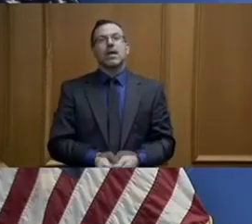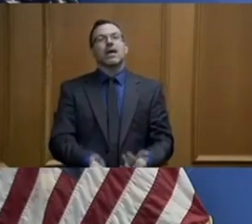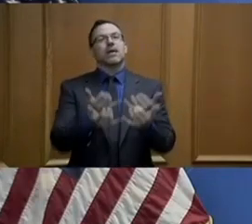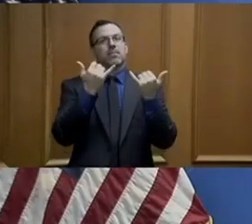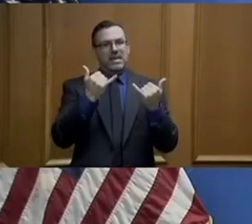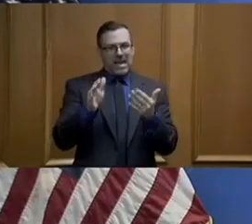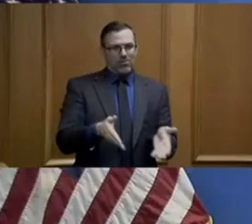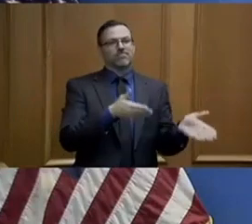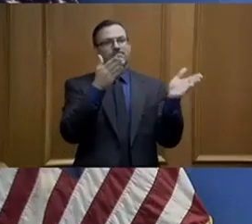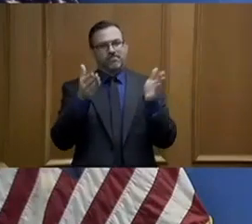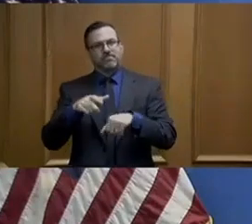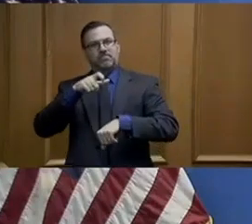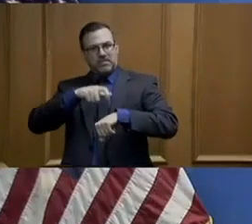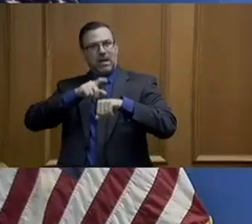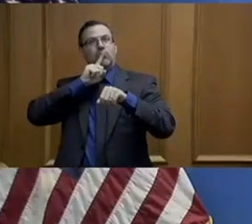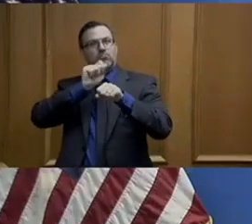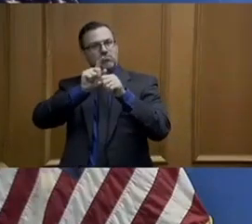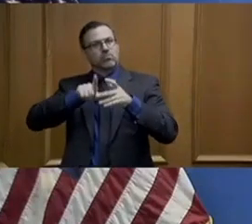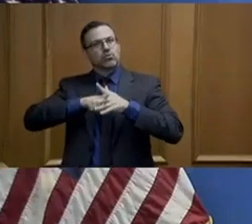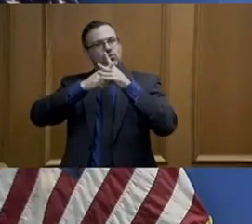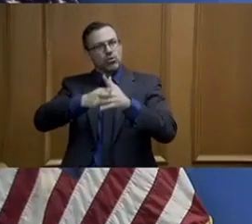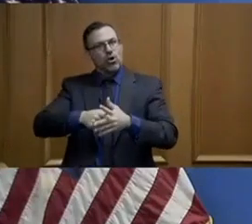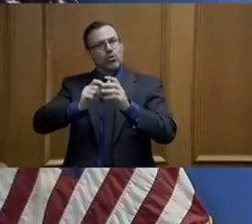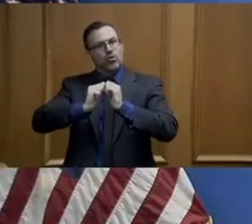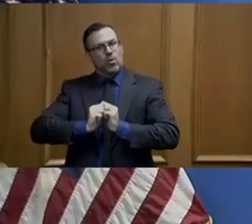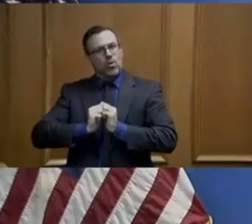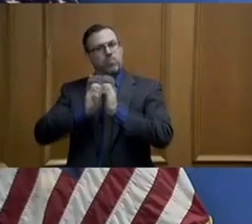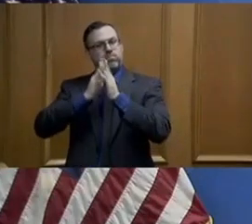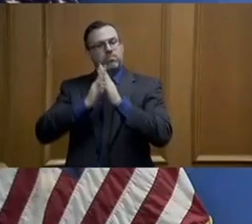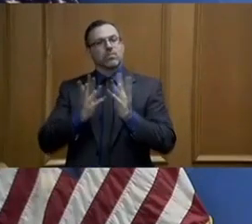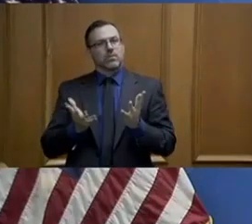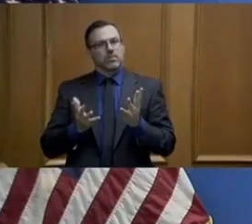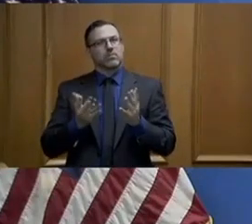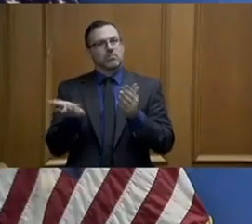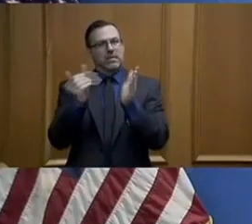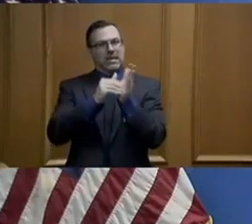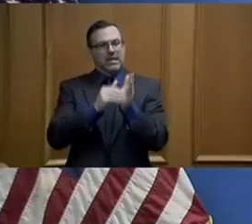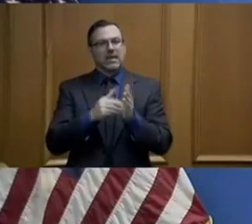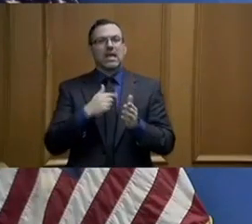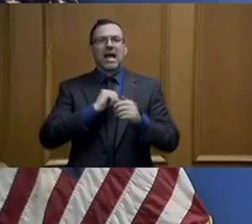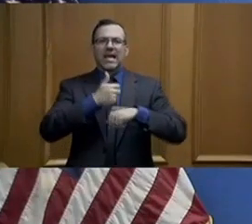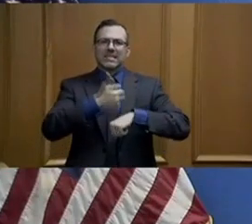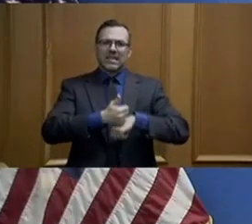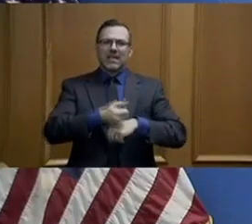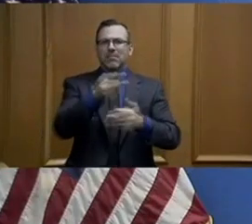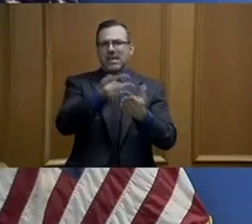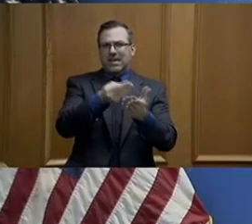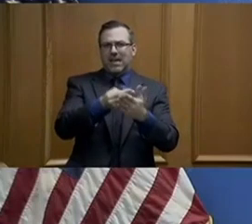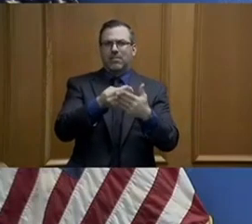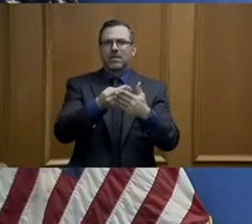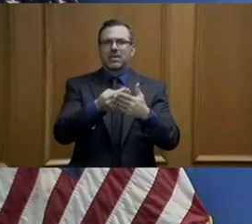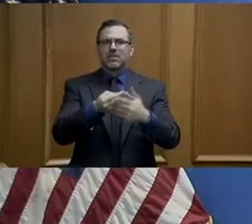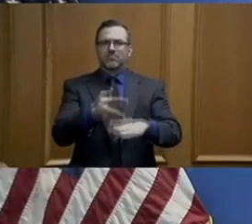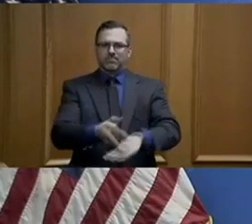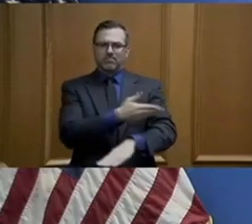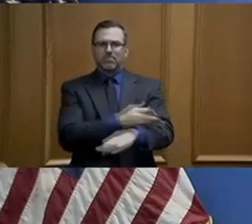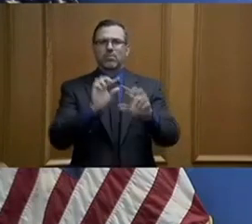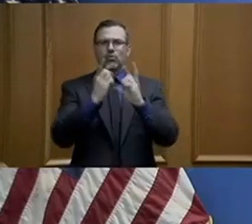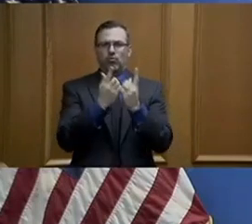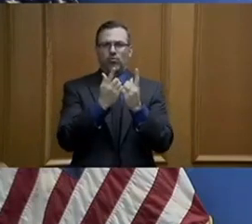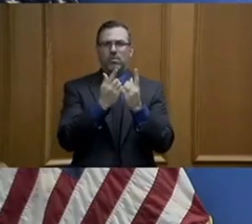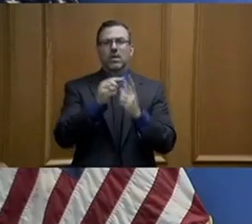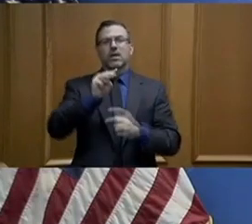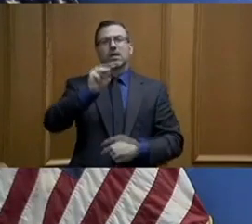planning and an implementation phase. I'm formalizing an economic recovery group to be led by Tourism Commissioner